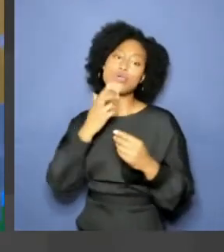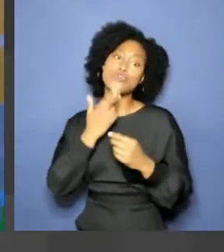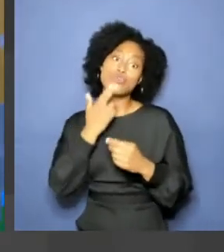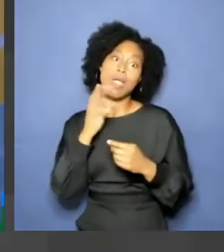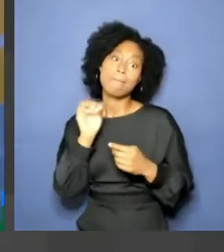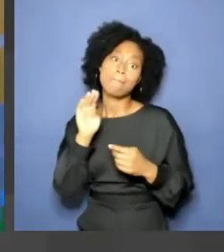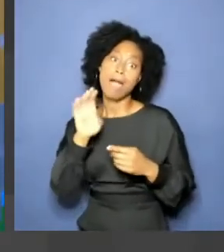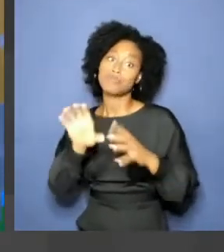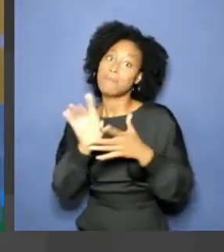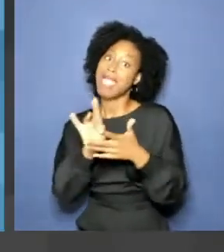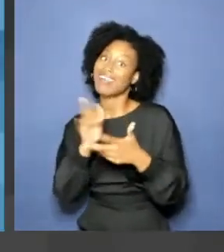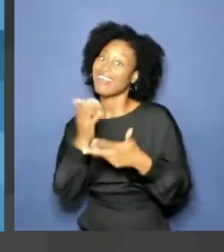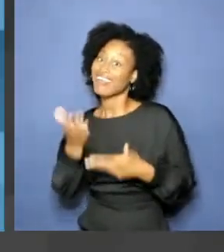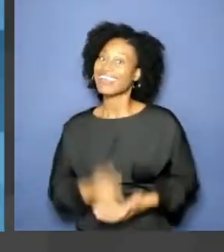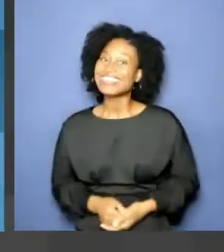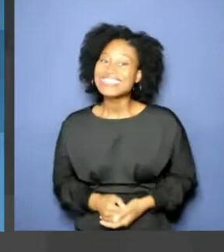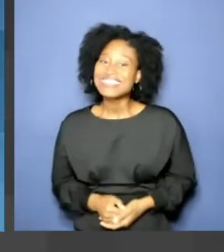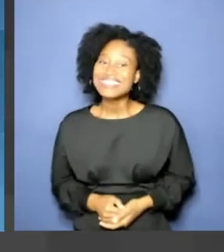between.